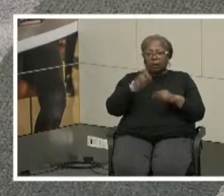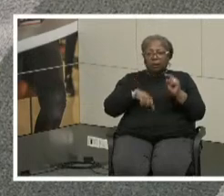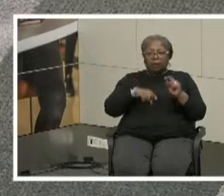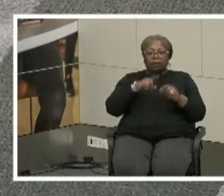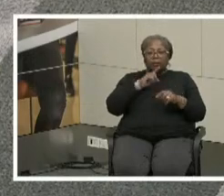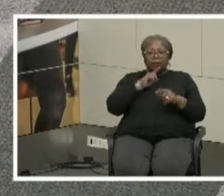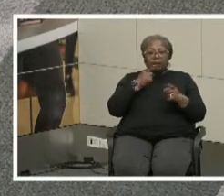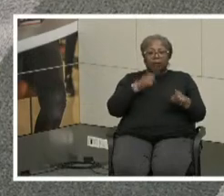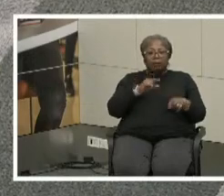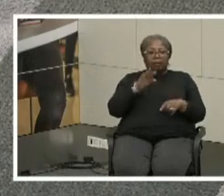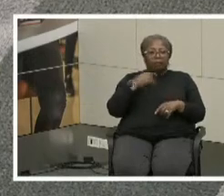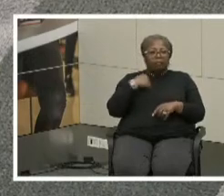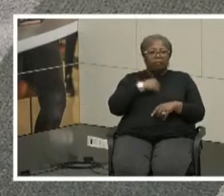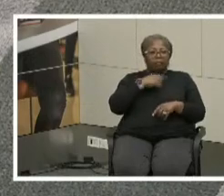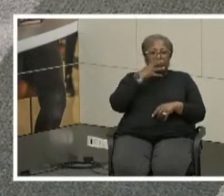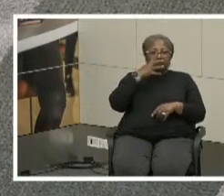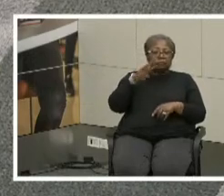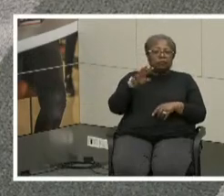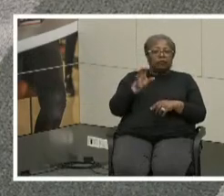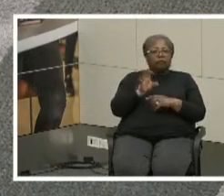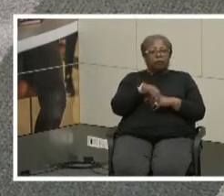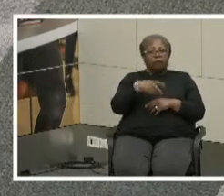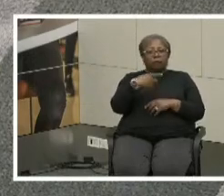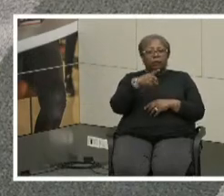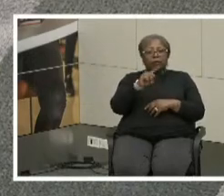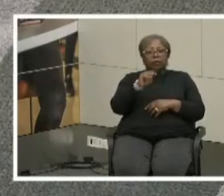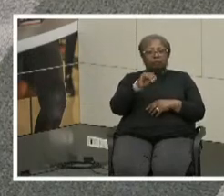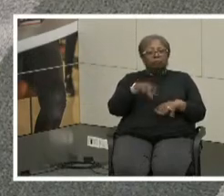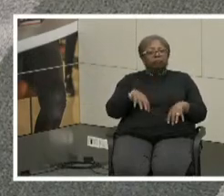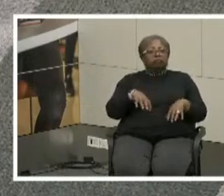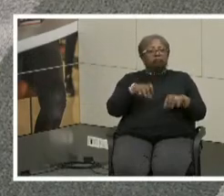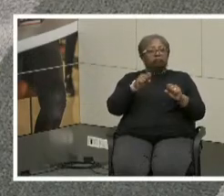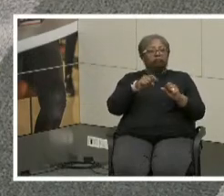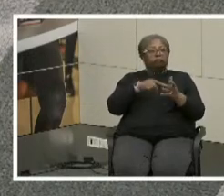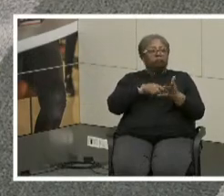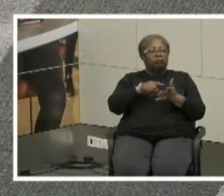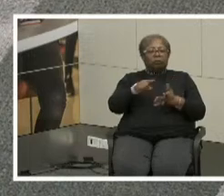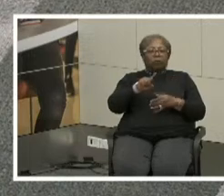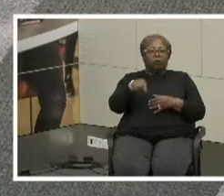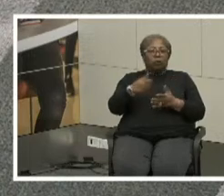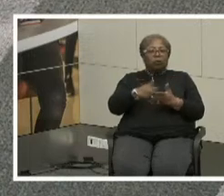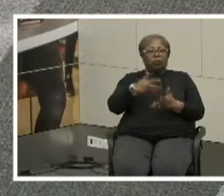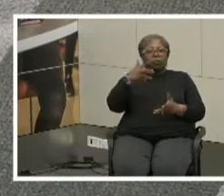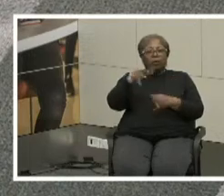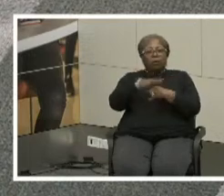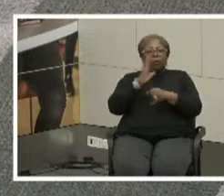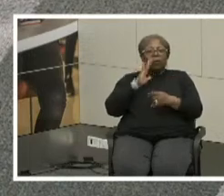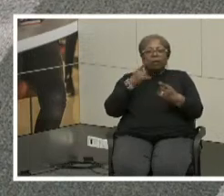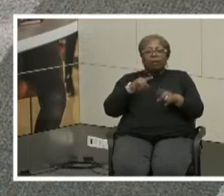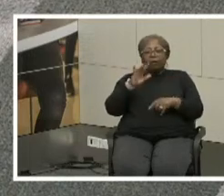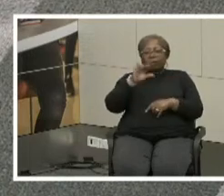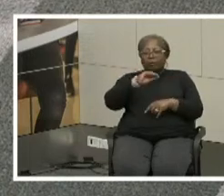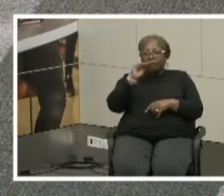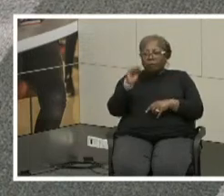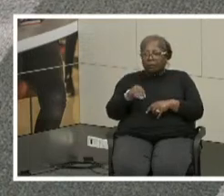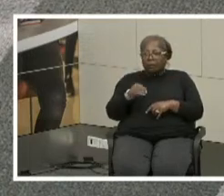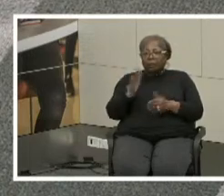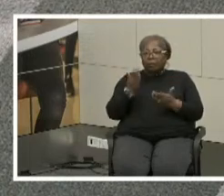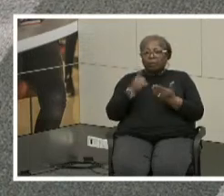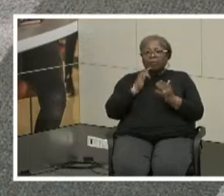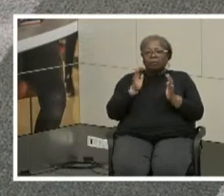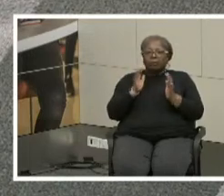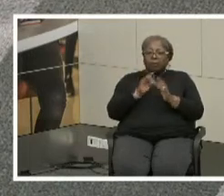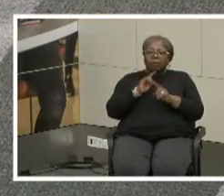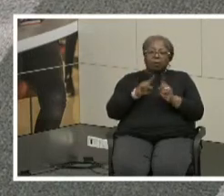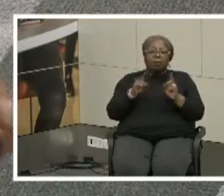neglect it and force PTO to pick up the slack since it means that only wealthy areas will have it a 25% reduction may seem small but it's